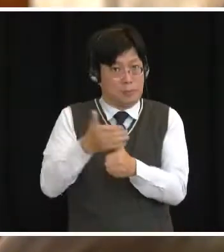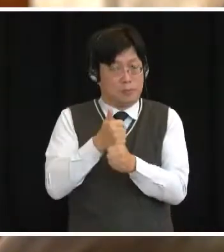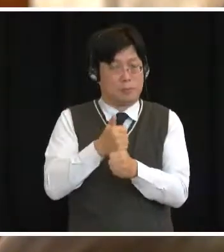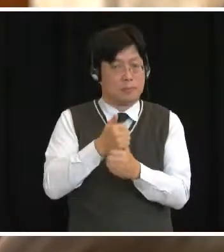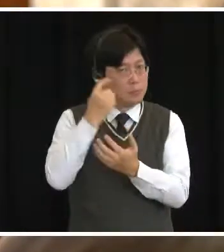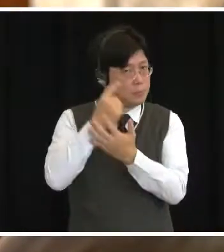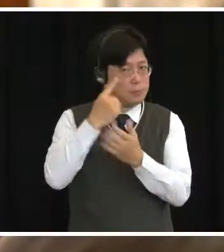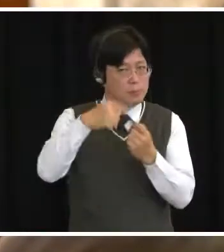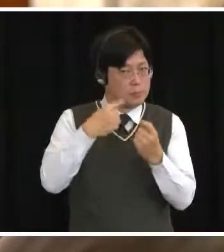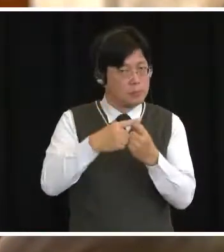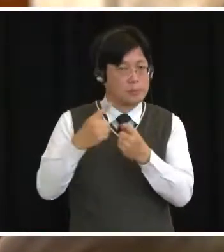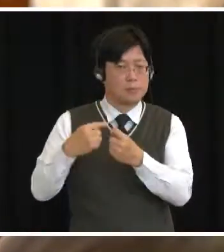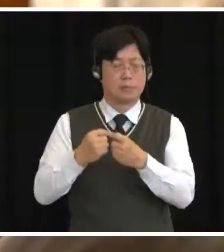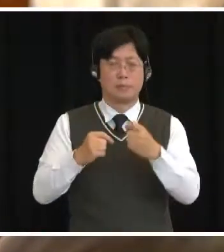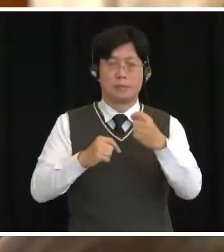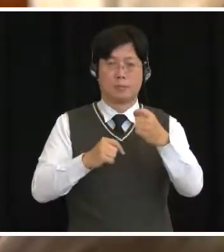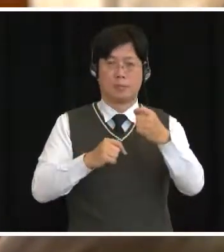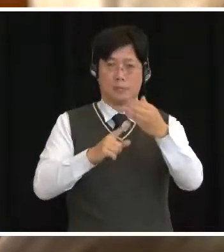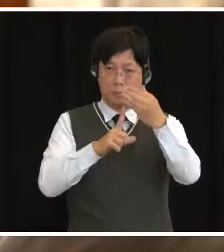administration,